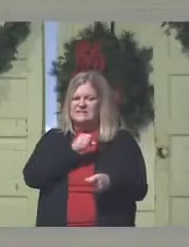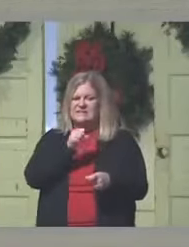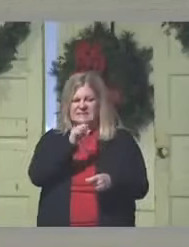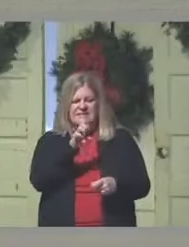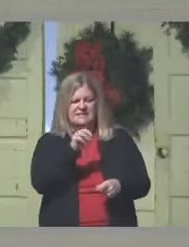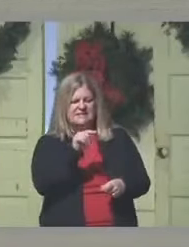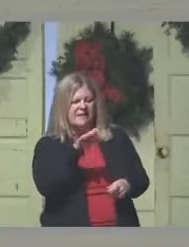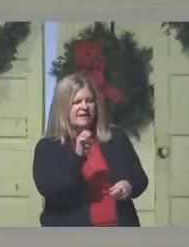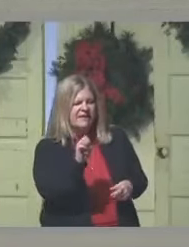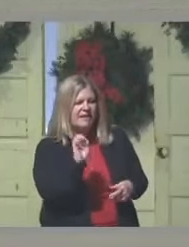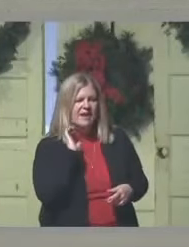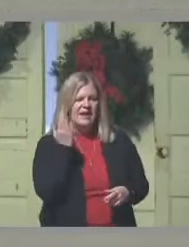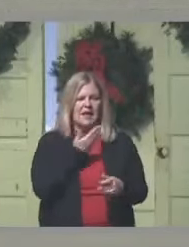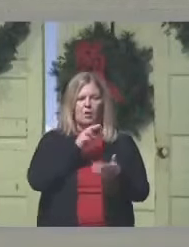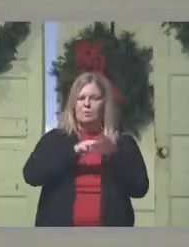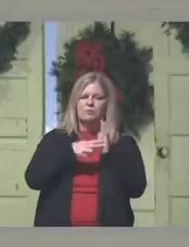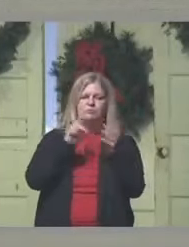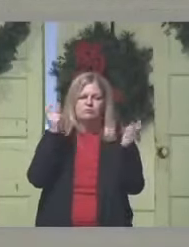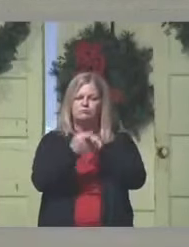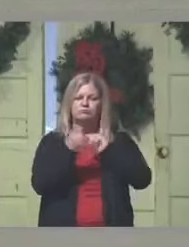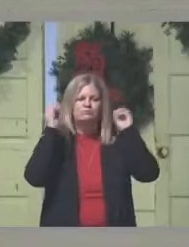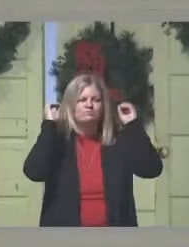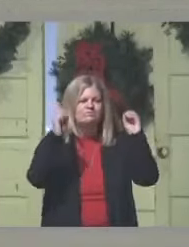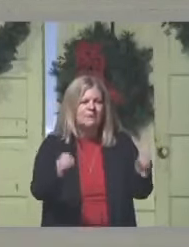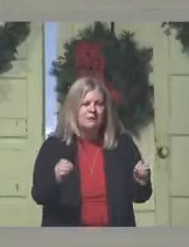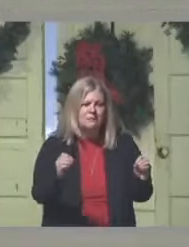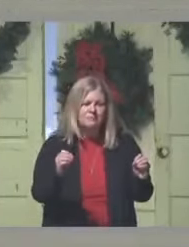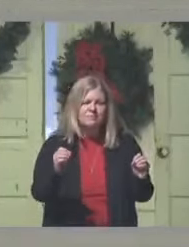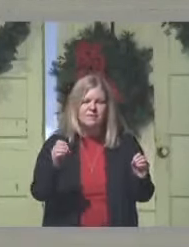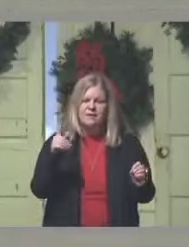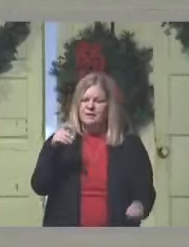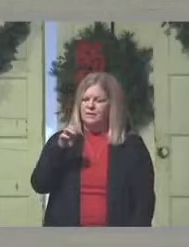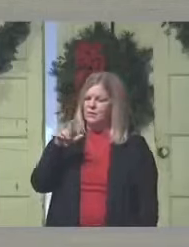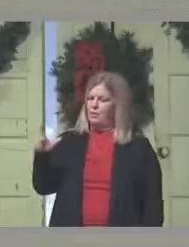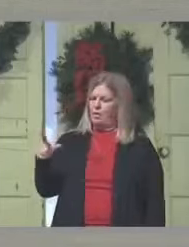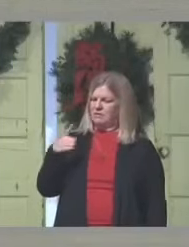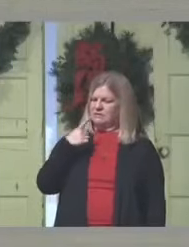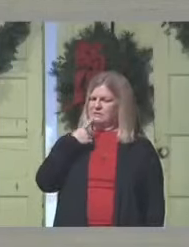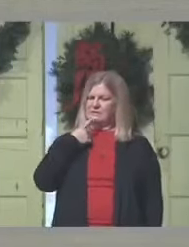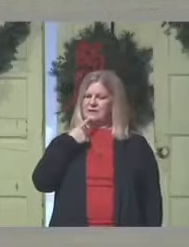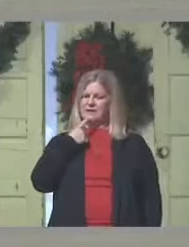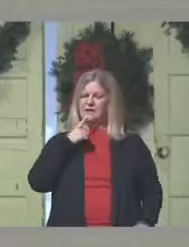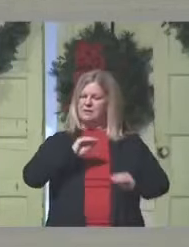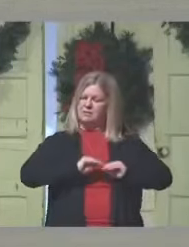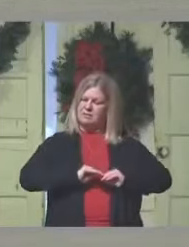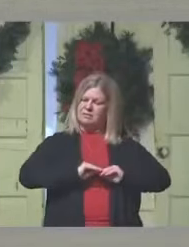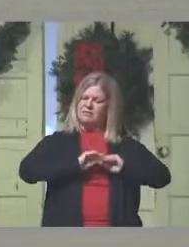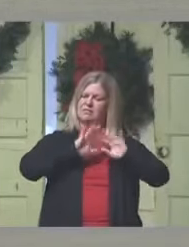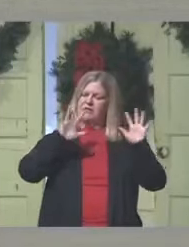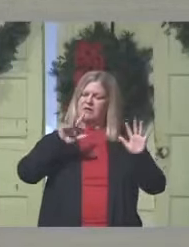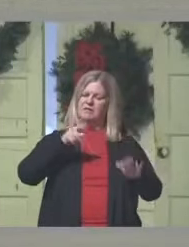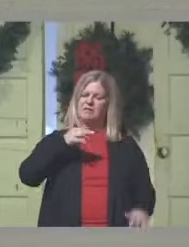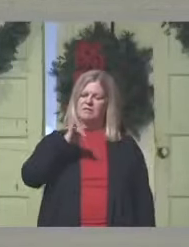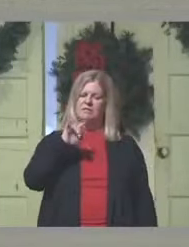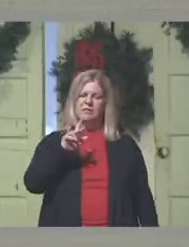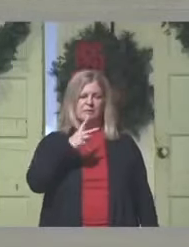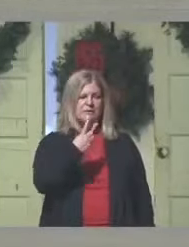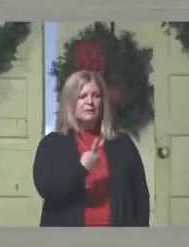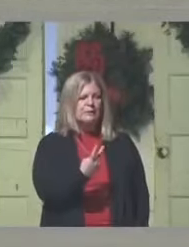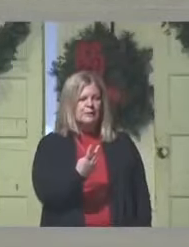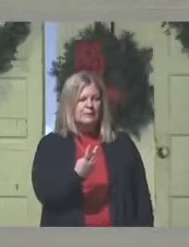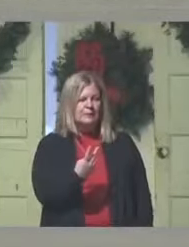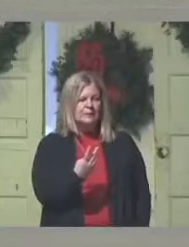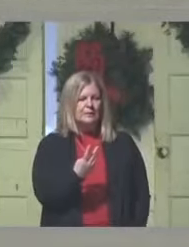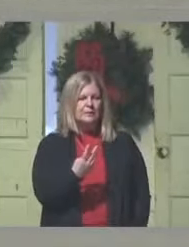not changed as God's people. As Paul stated it so well in Philippians 2, he